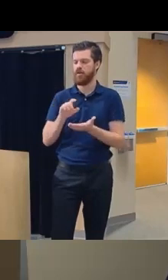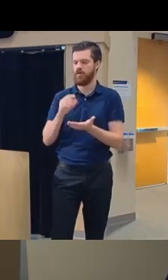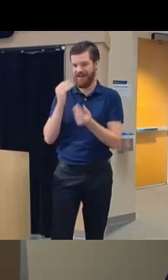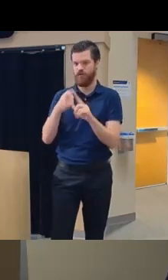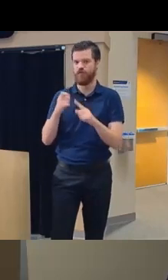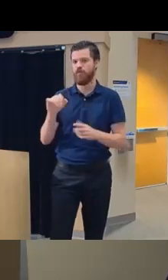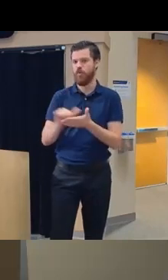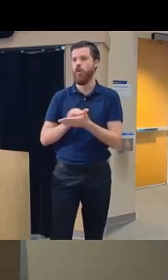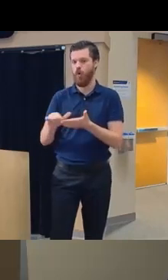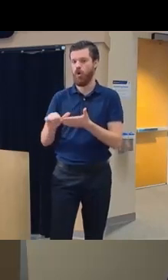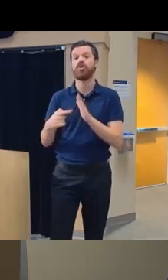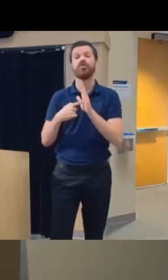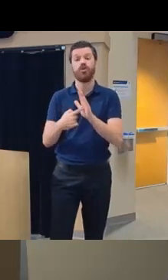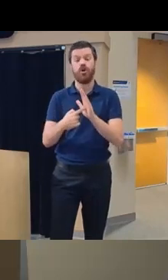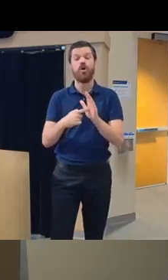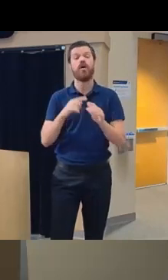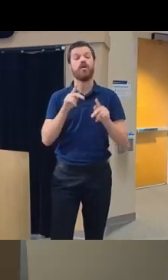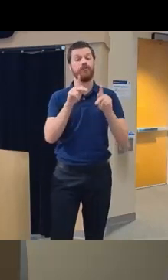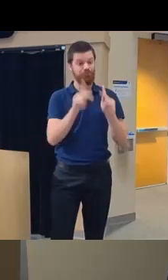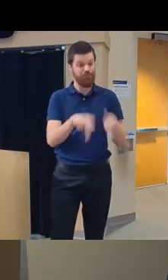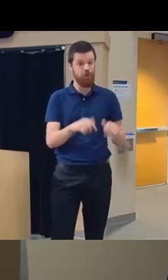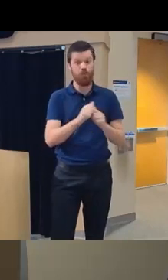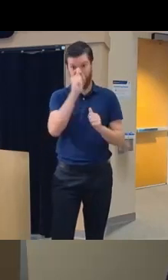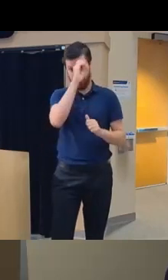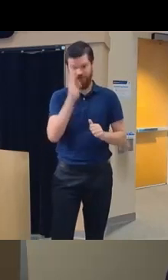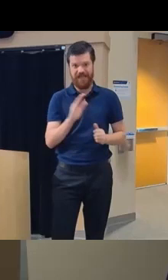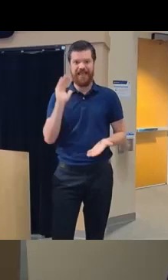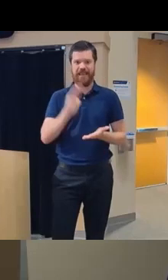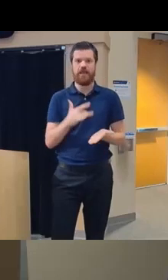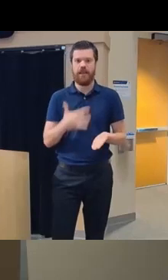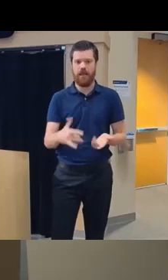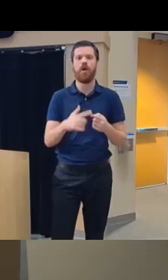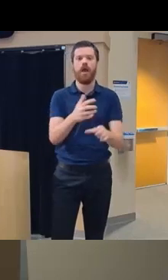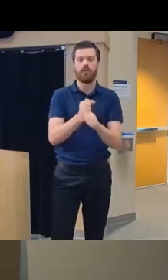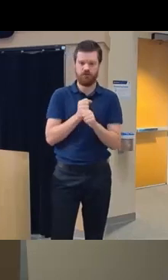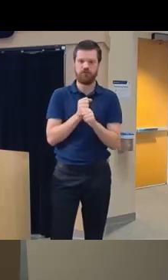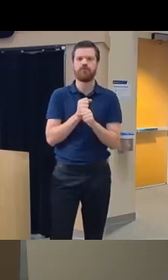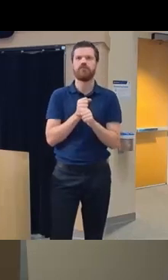that individuals with schizophrenia were much less likely to get